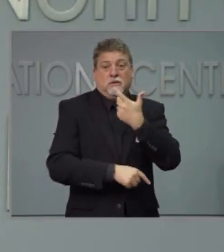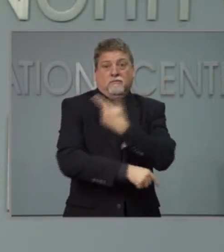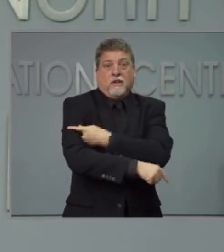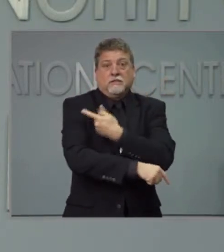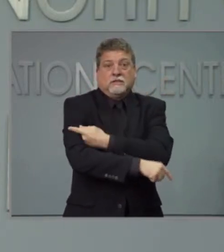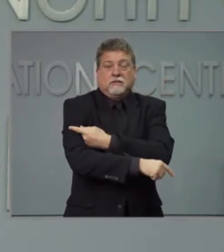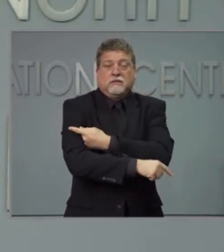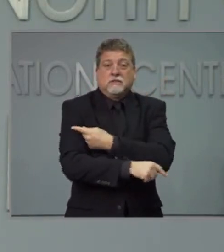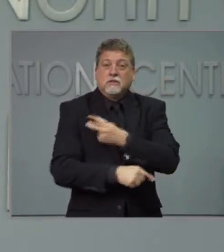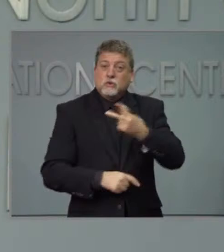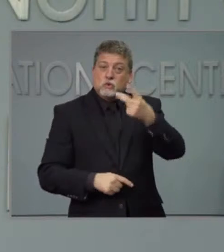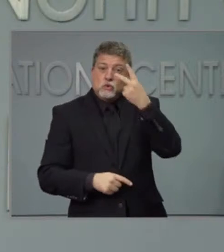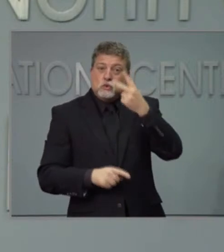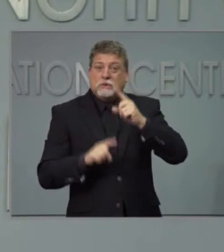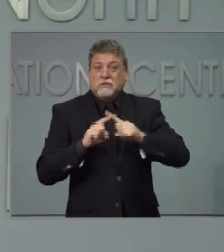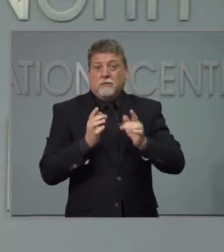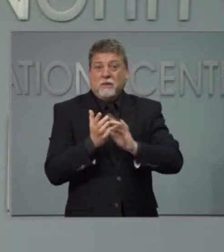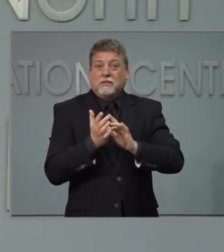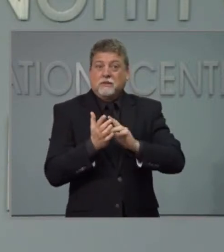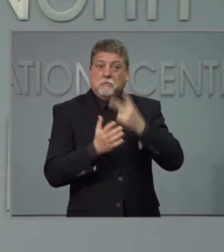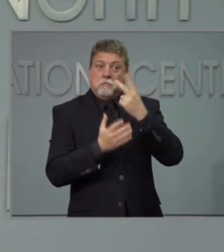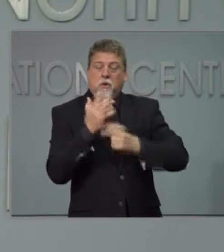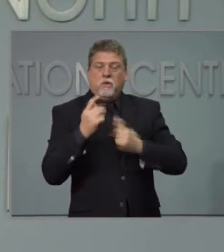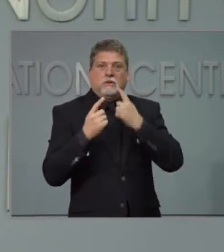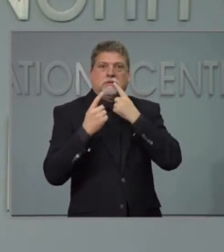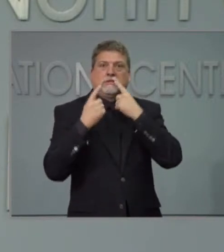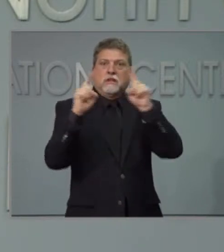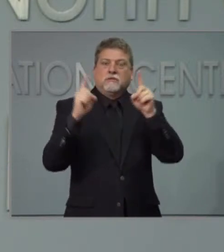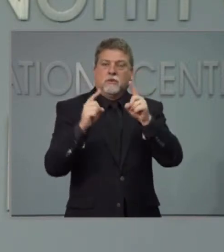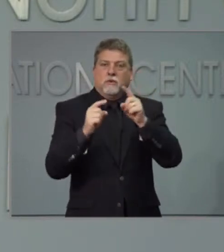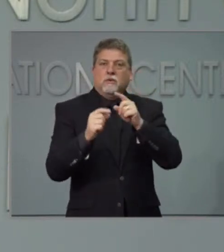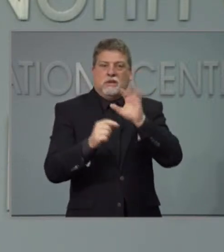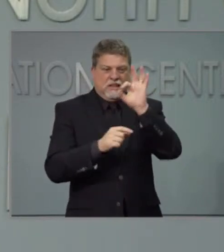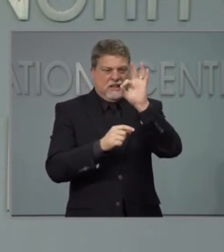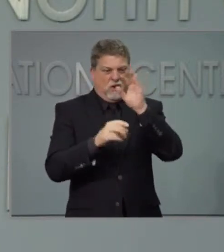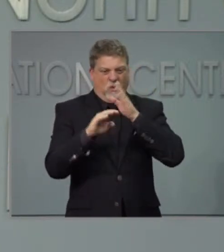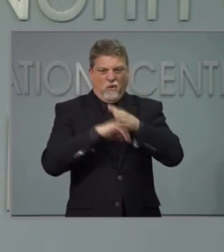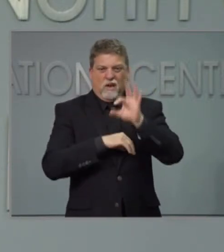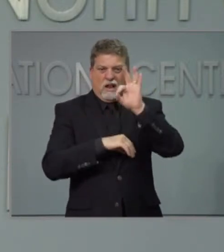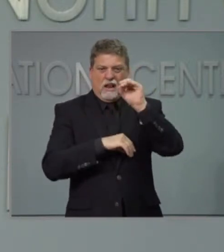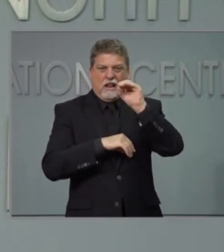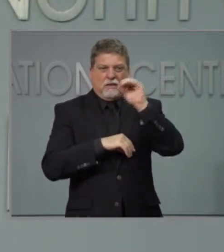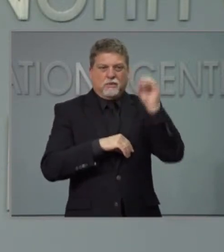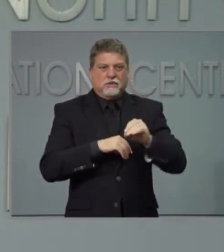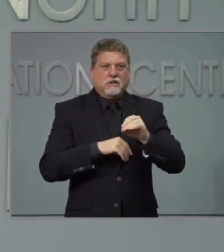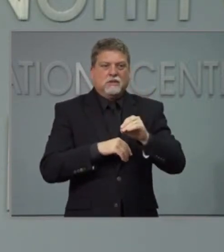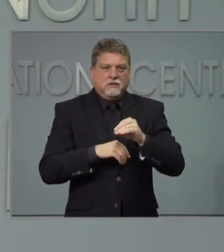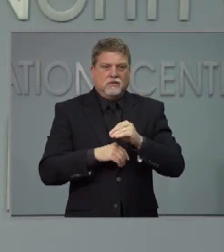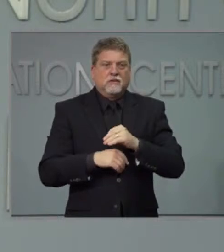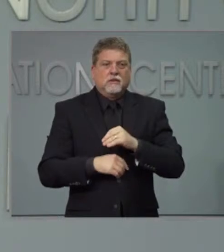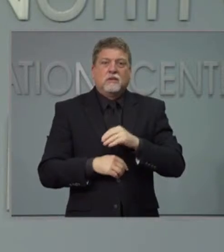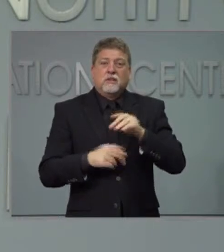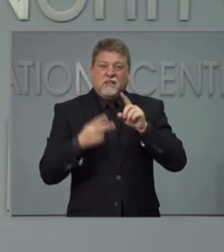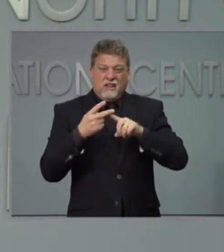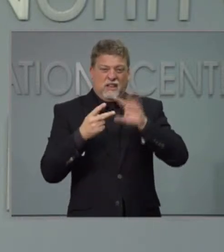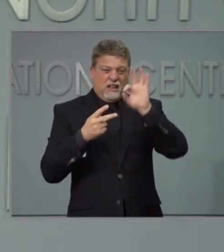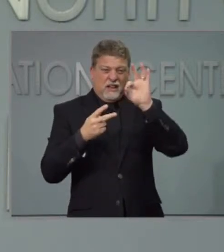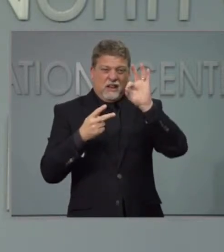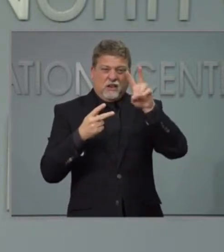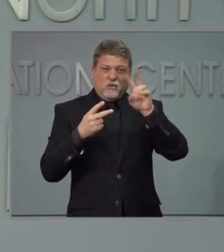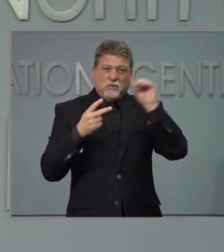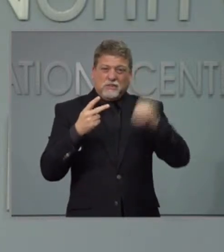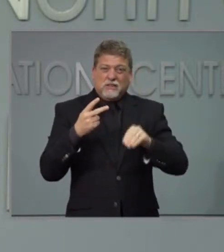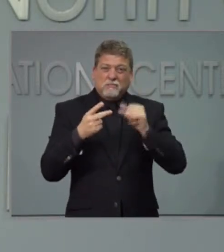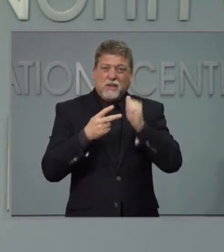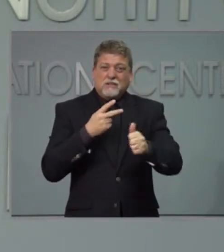Dr. Cohen can talk to you about the significance of that, and obviously there's more data to review. But all